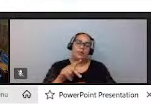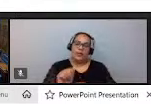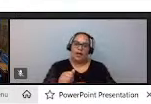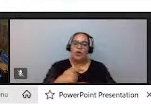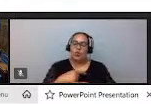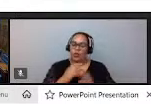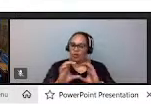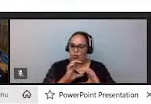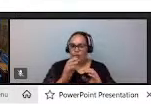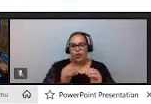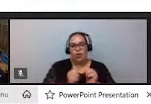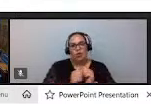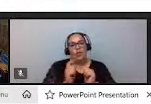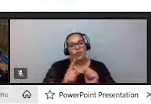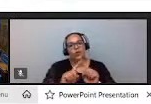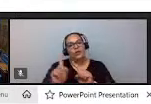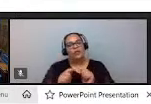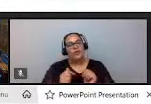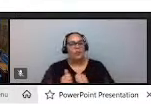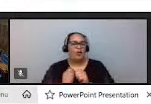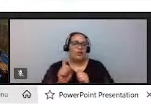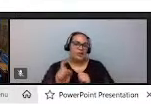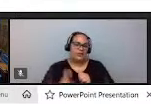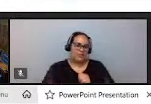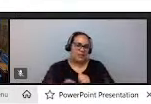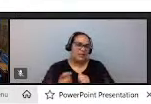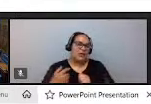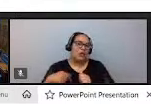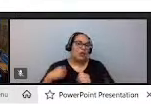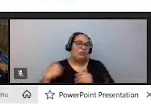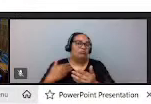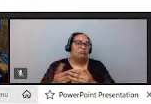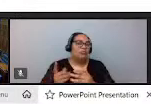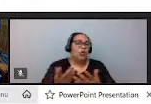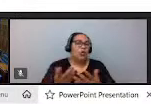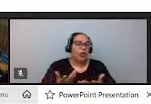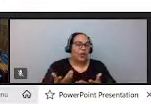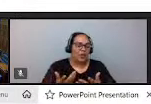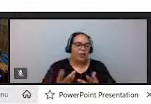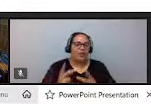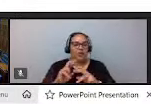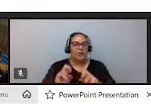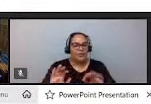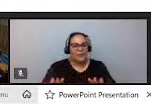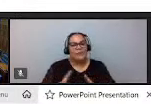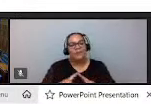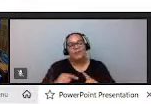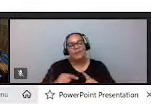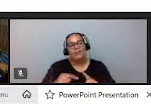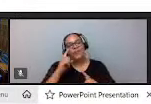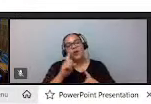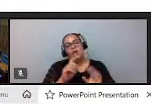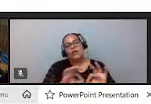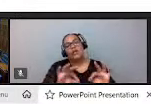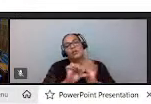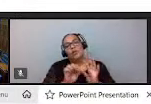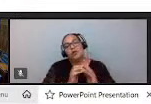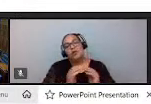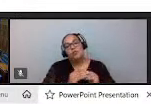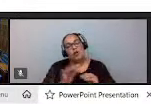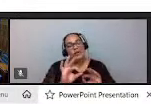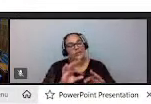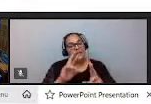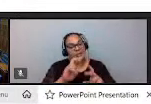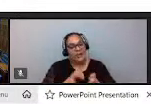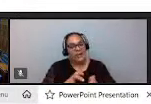communicate to our various stakeholders where we are with a particular study um and I think what's more important is that this is not a